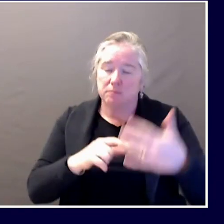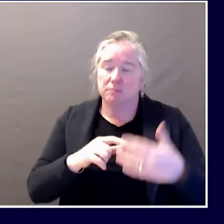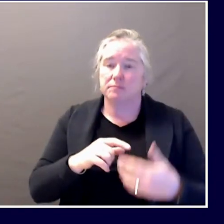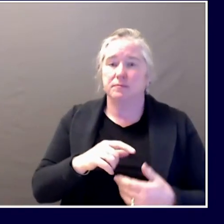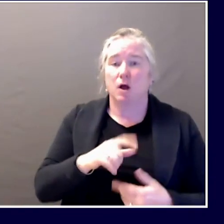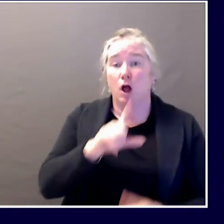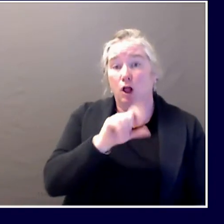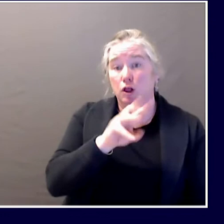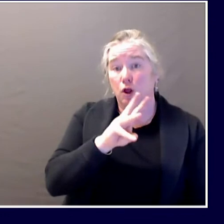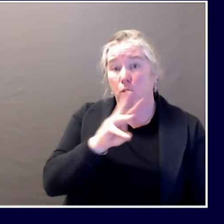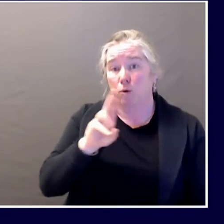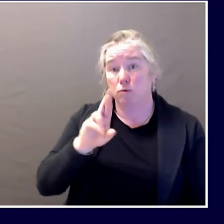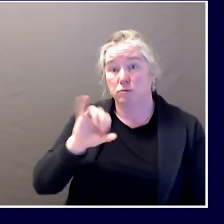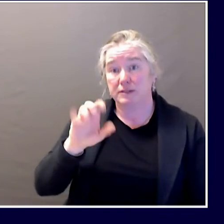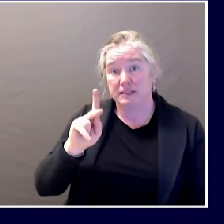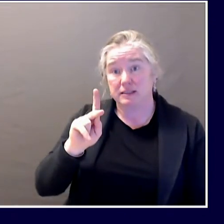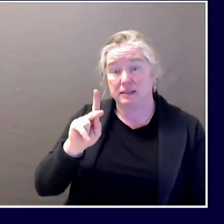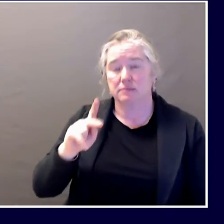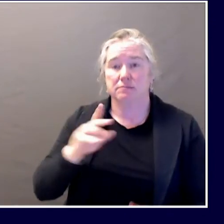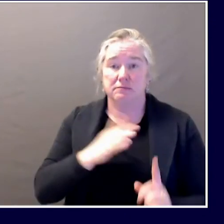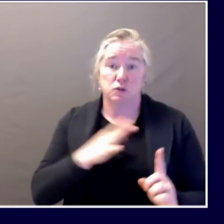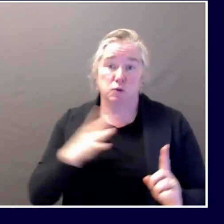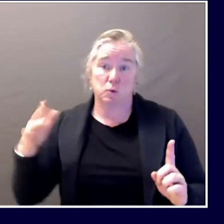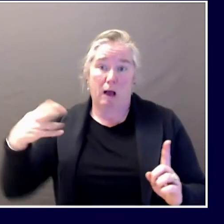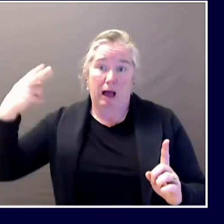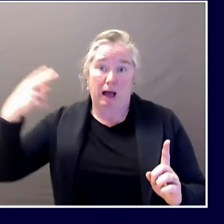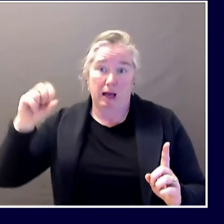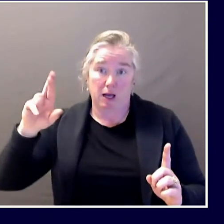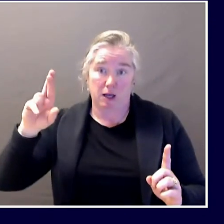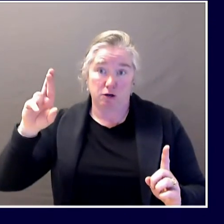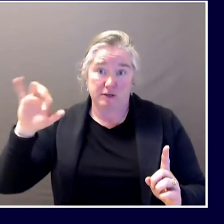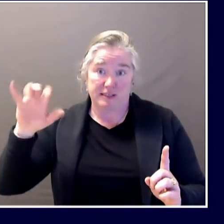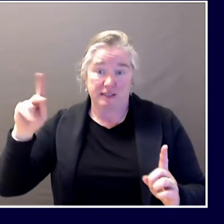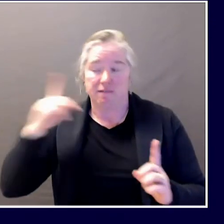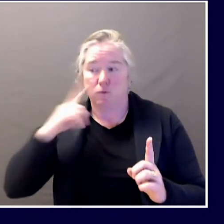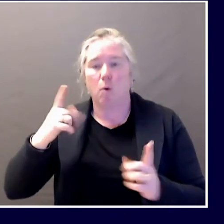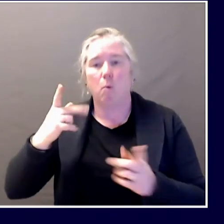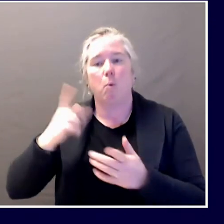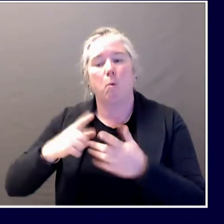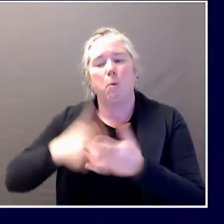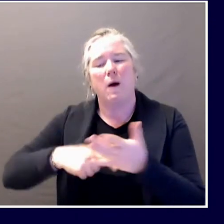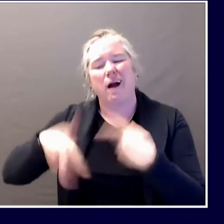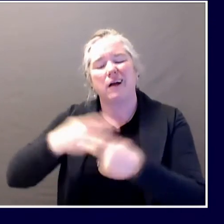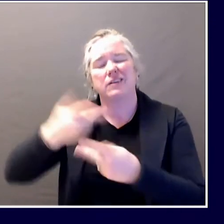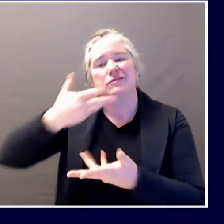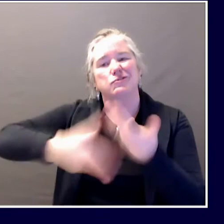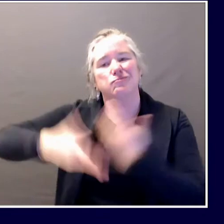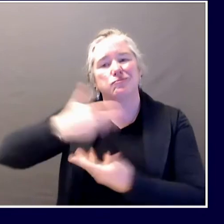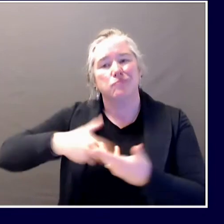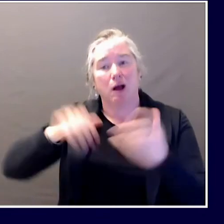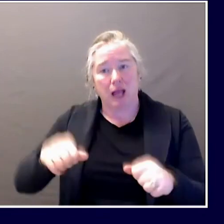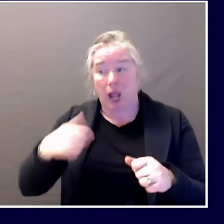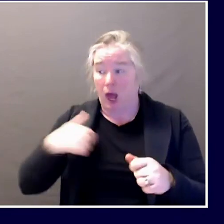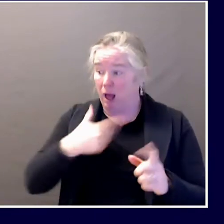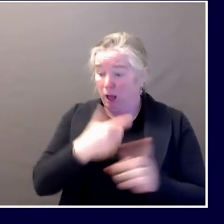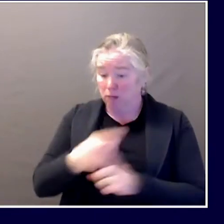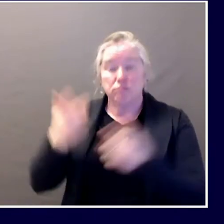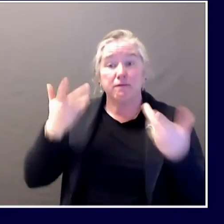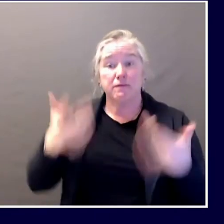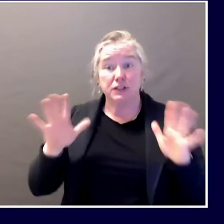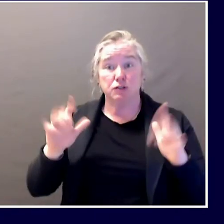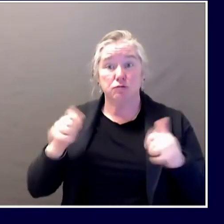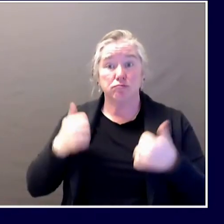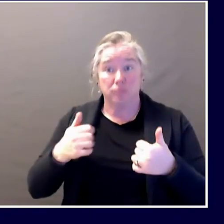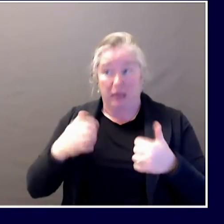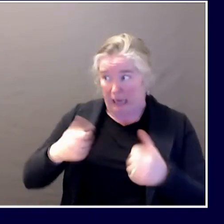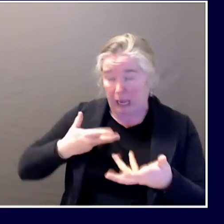still higher risk. I'd like to take a moment to walk through what the US CDC has said and how that document